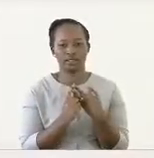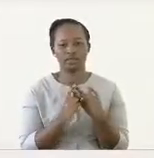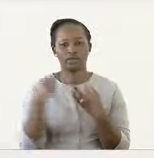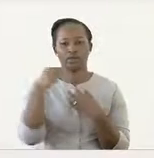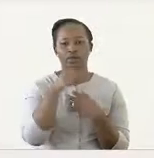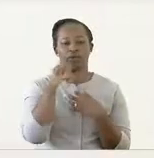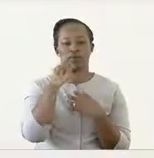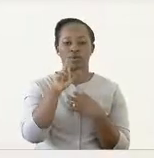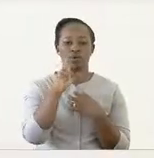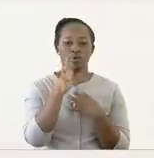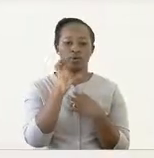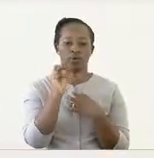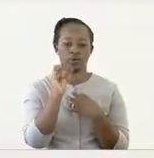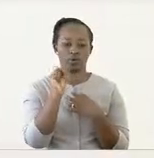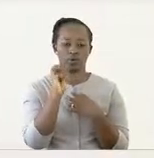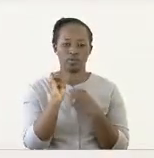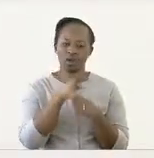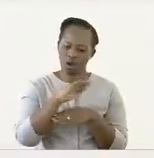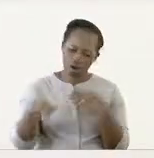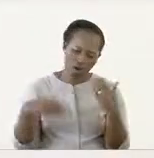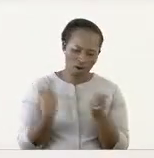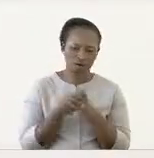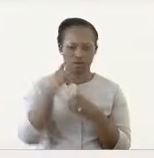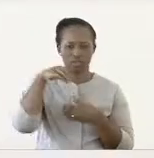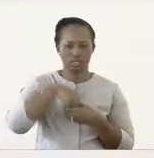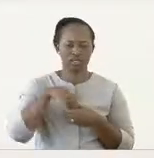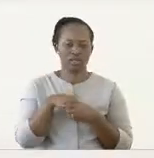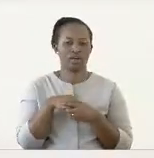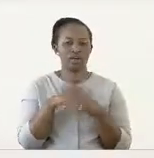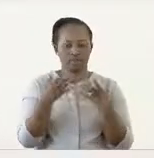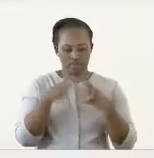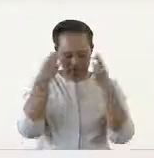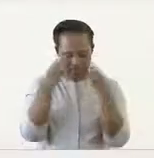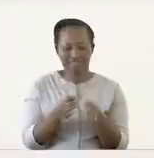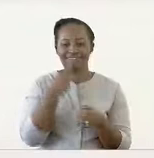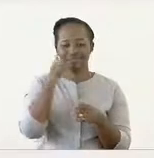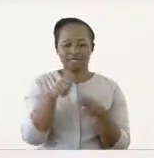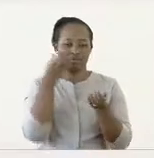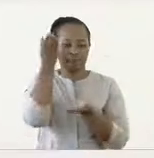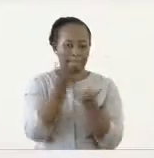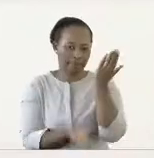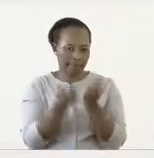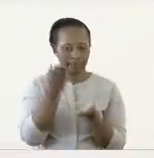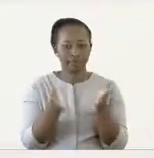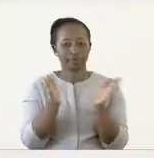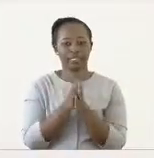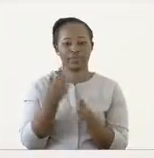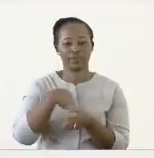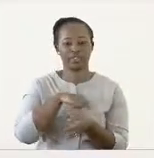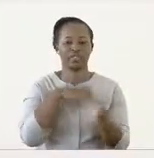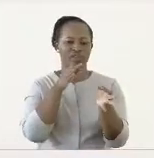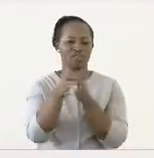glucose level in the blood. All those internal variables need to be balanced. We're also going to